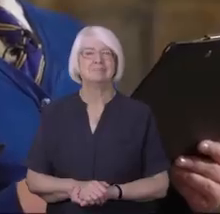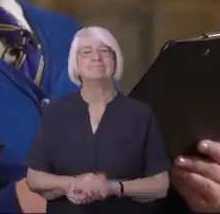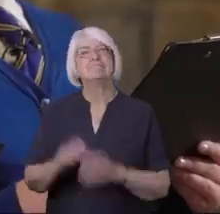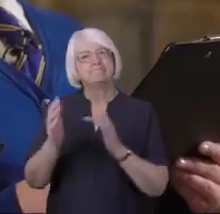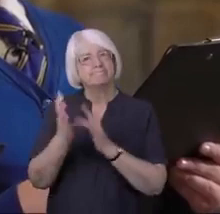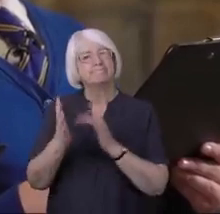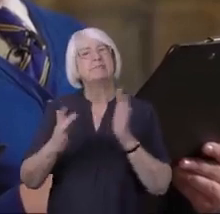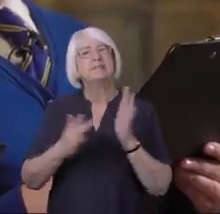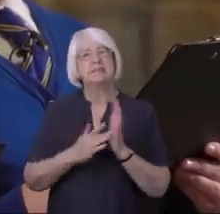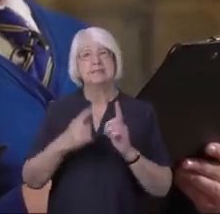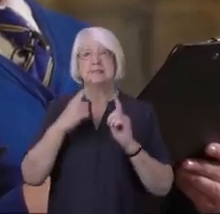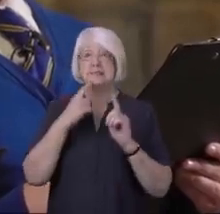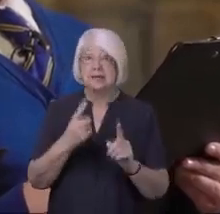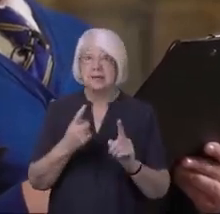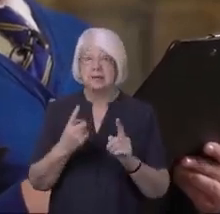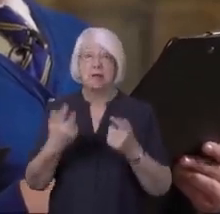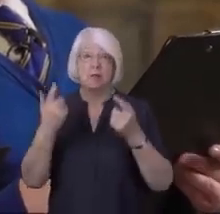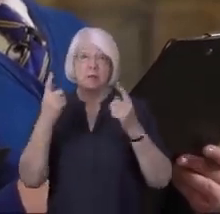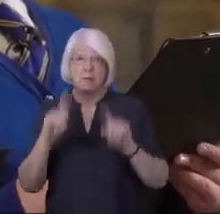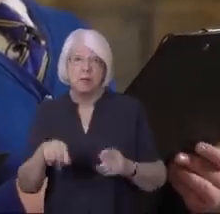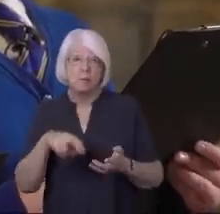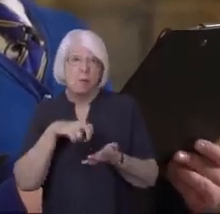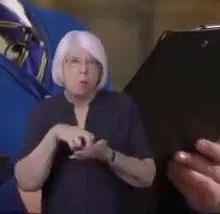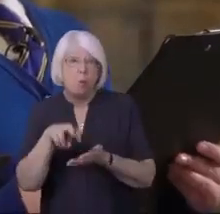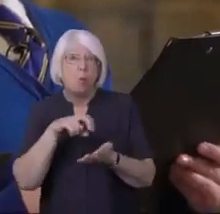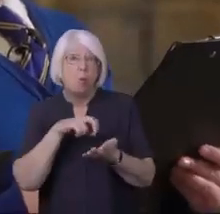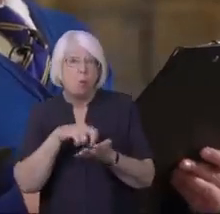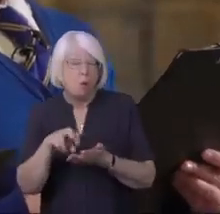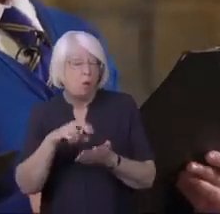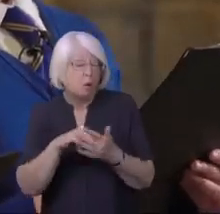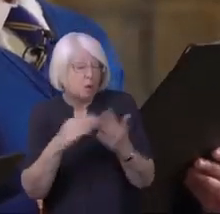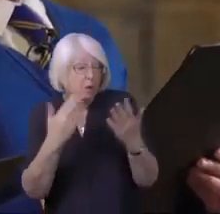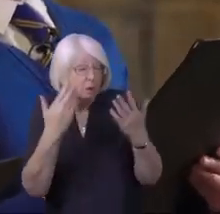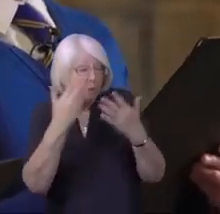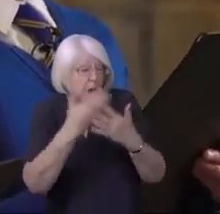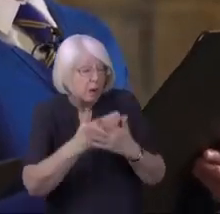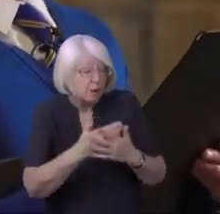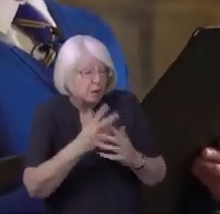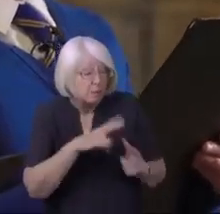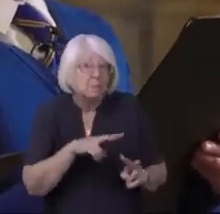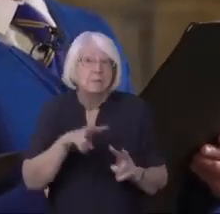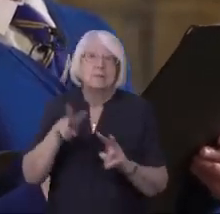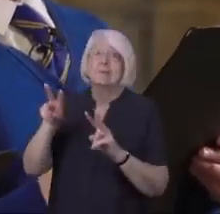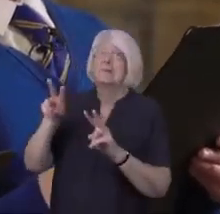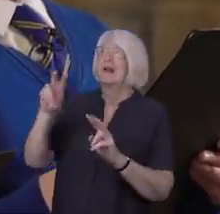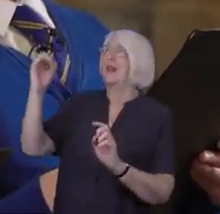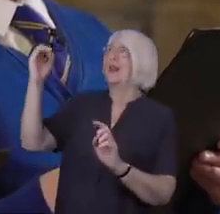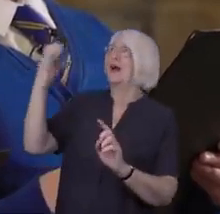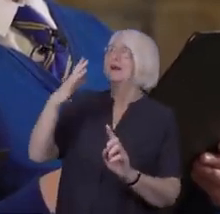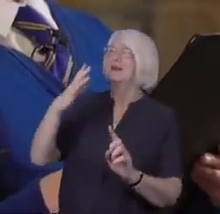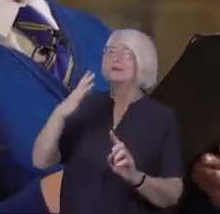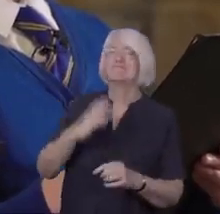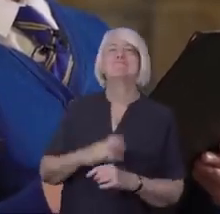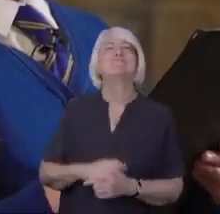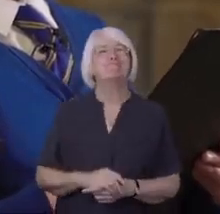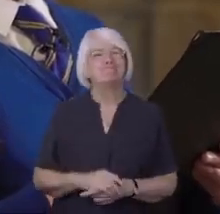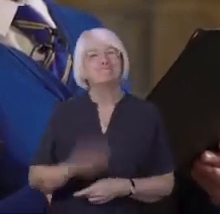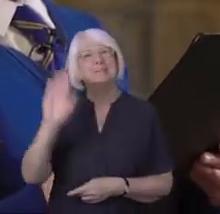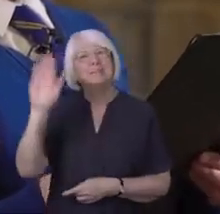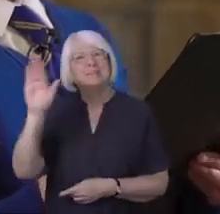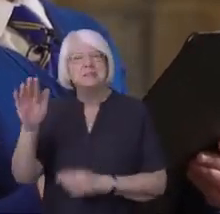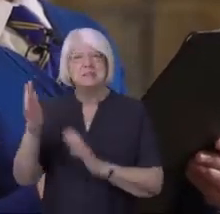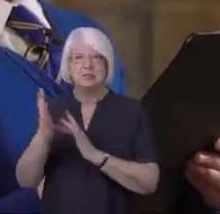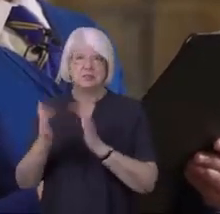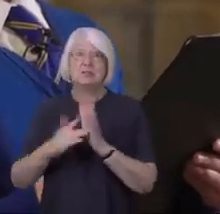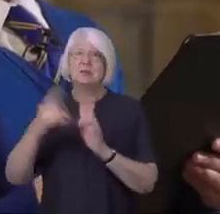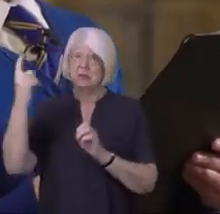Jesus said, "The people who have walked in darkness have seen great light." Jesus, you came as the light of the world. We